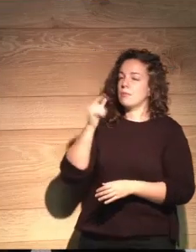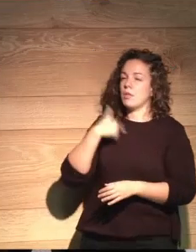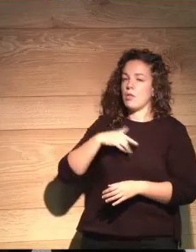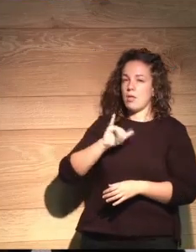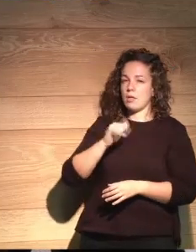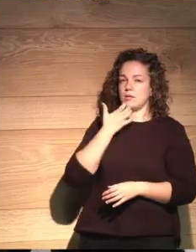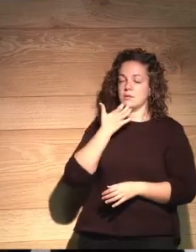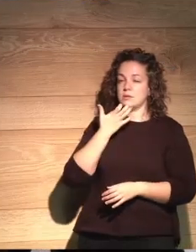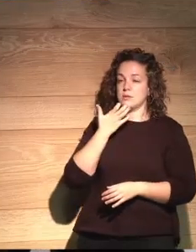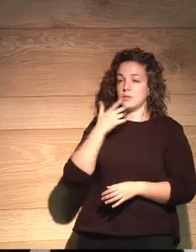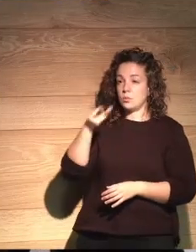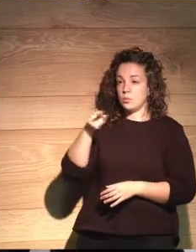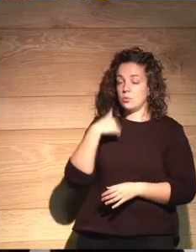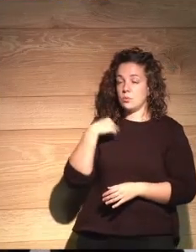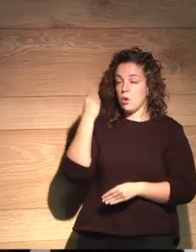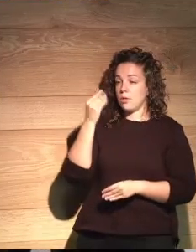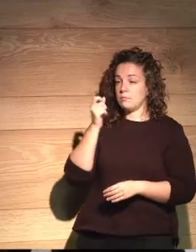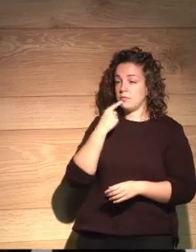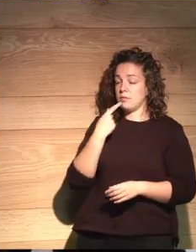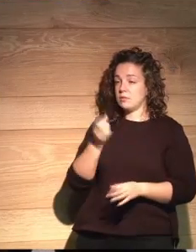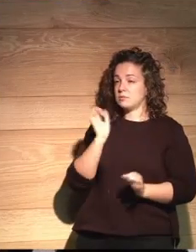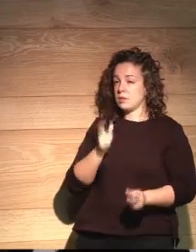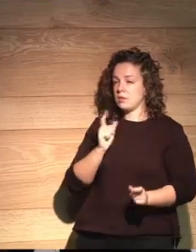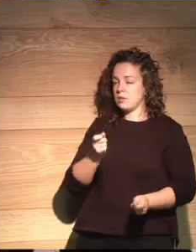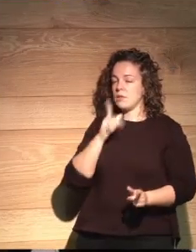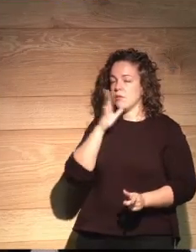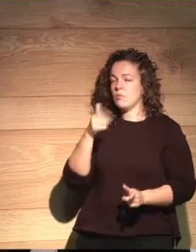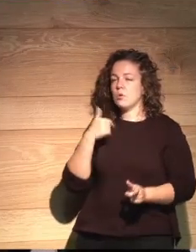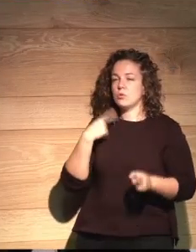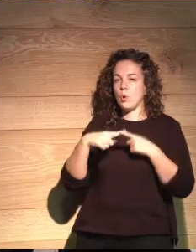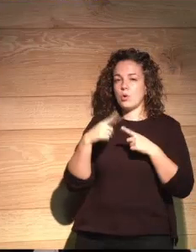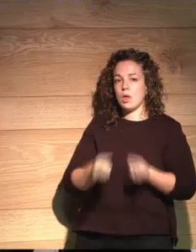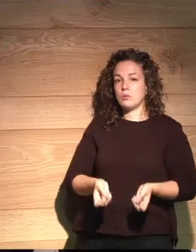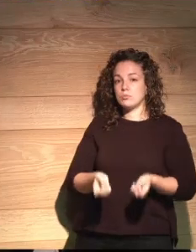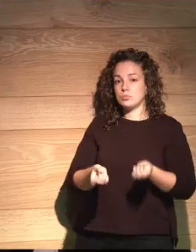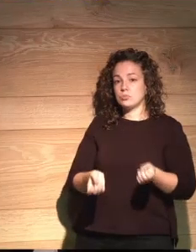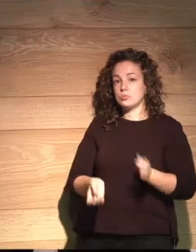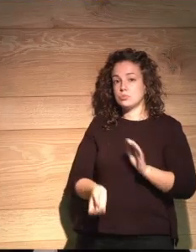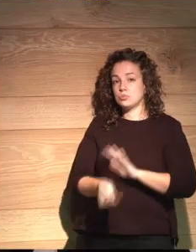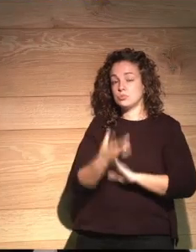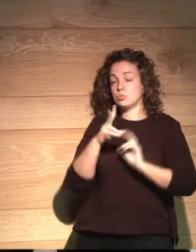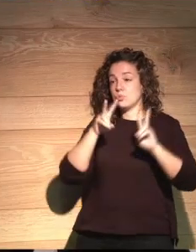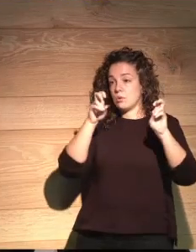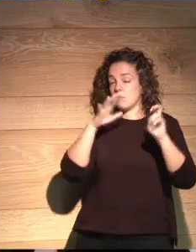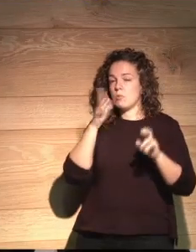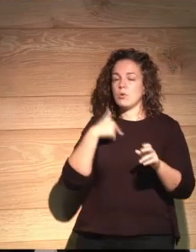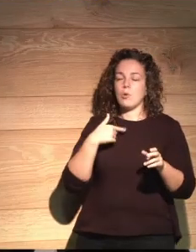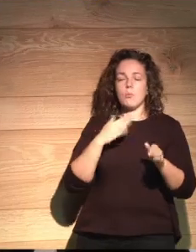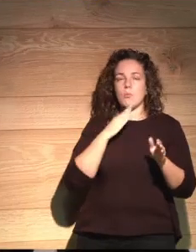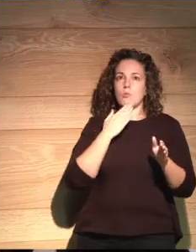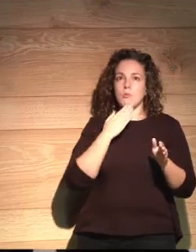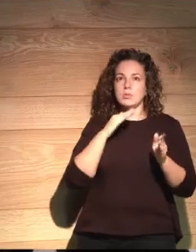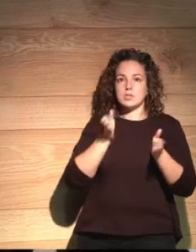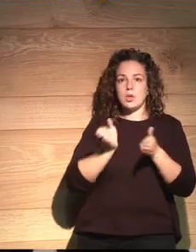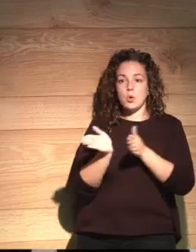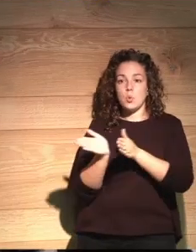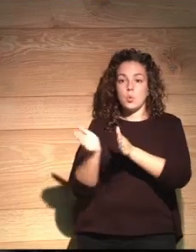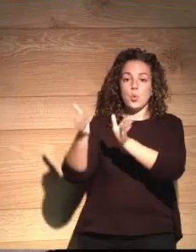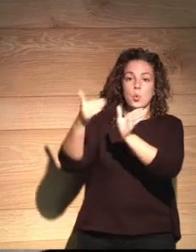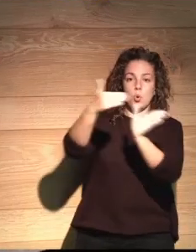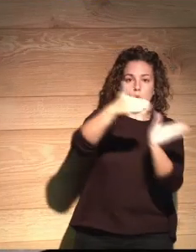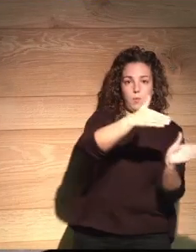question, I always say, all innovations are like a kind of